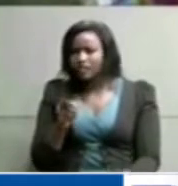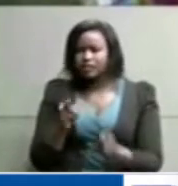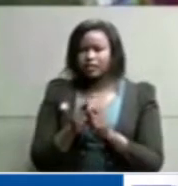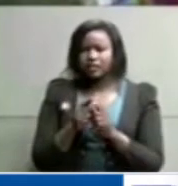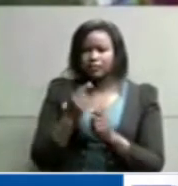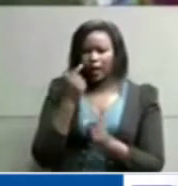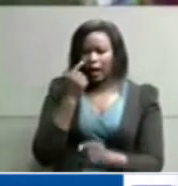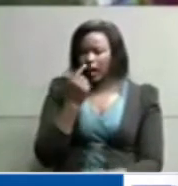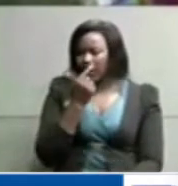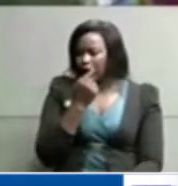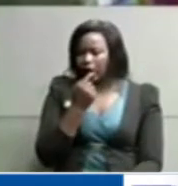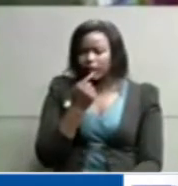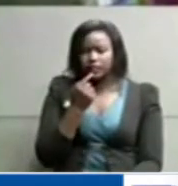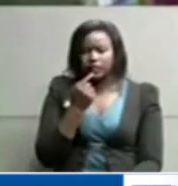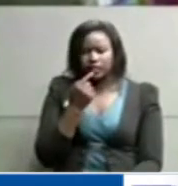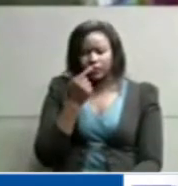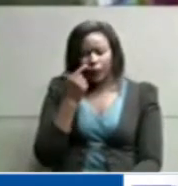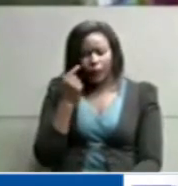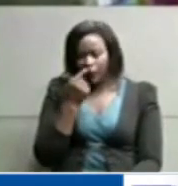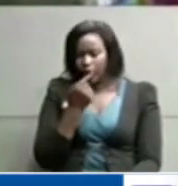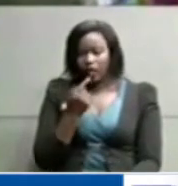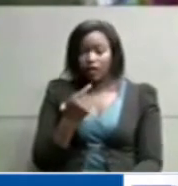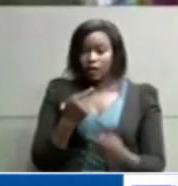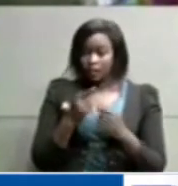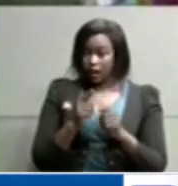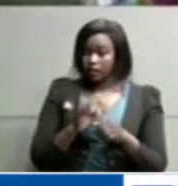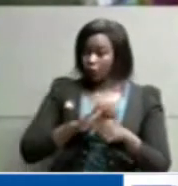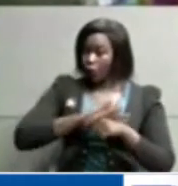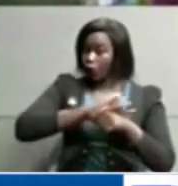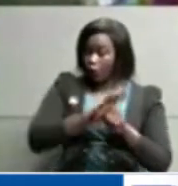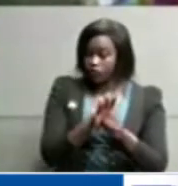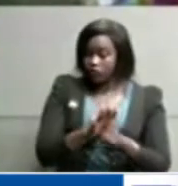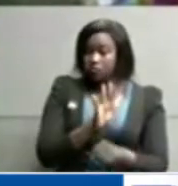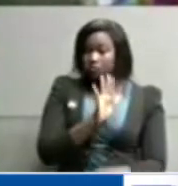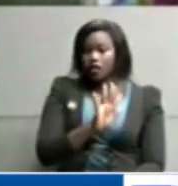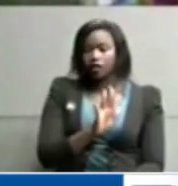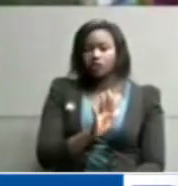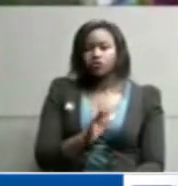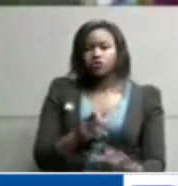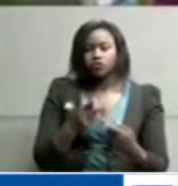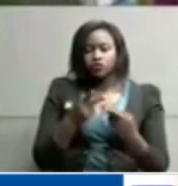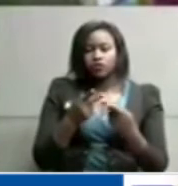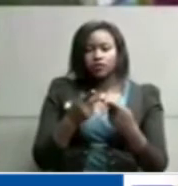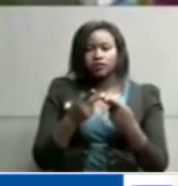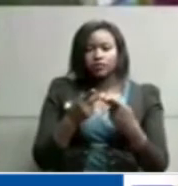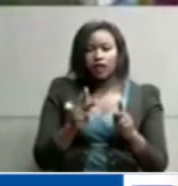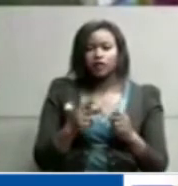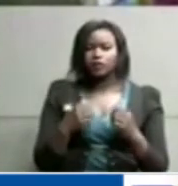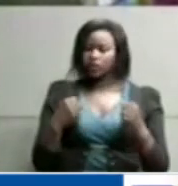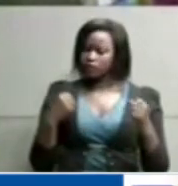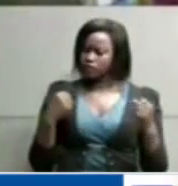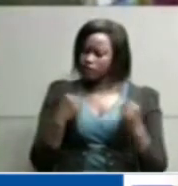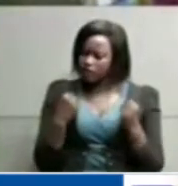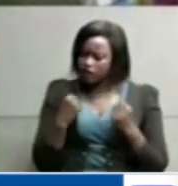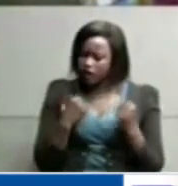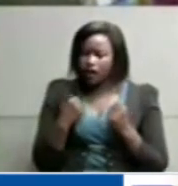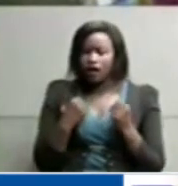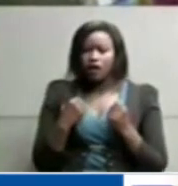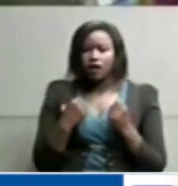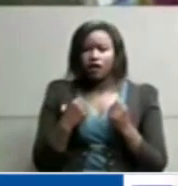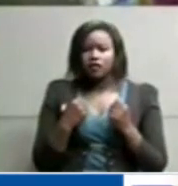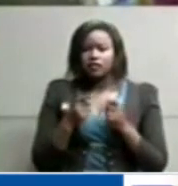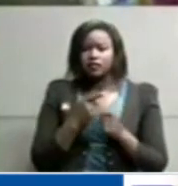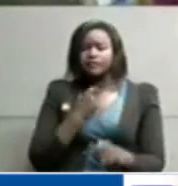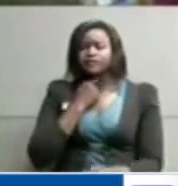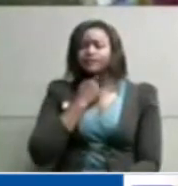and now this side of COVID, you begin with flu, with fever and sore